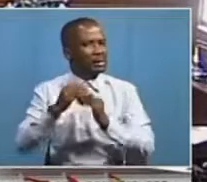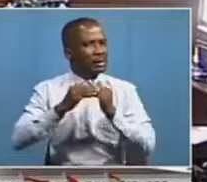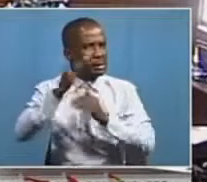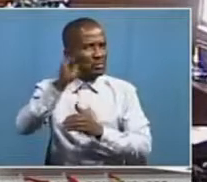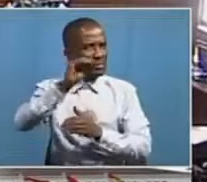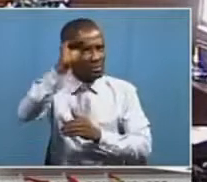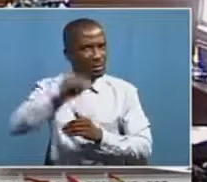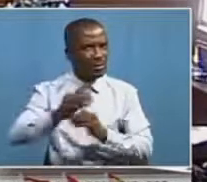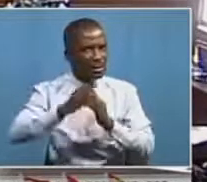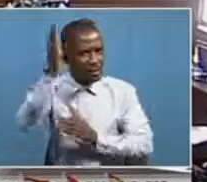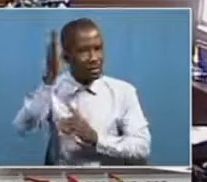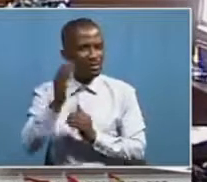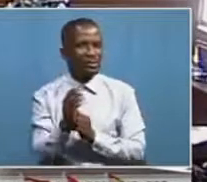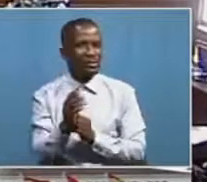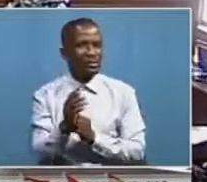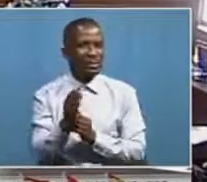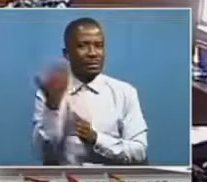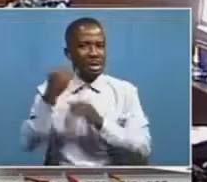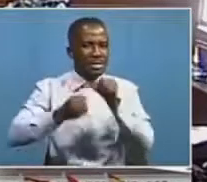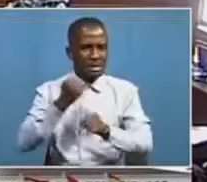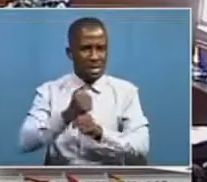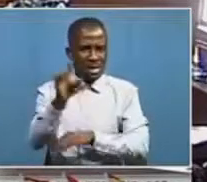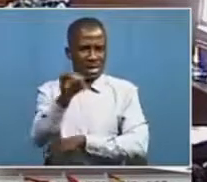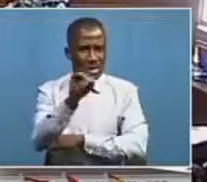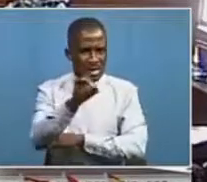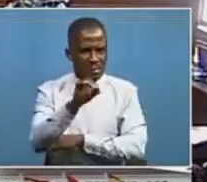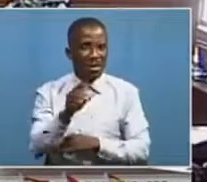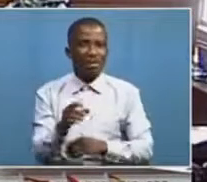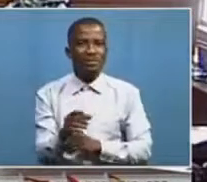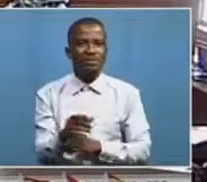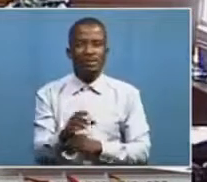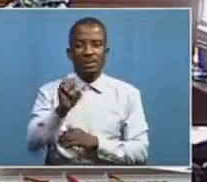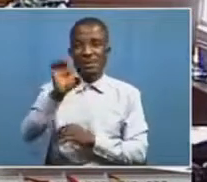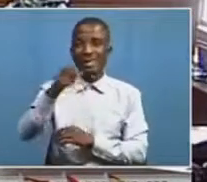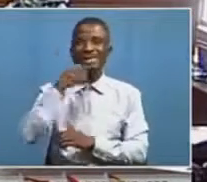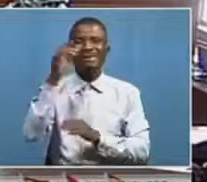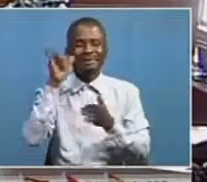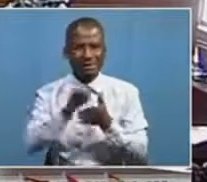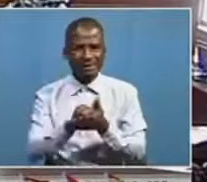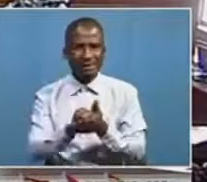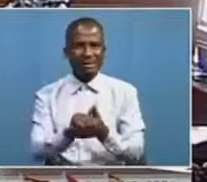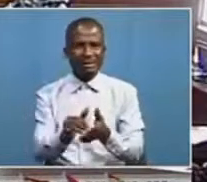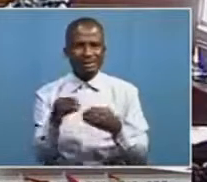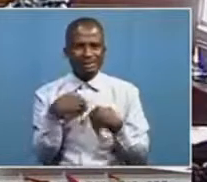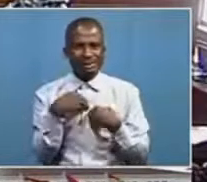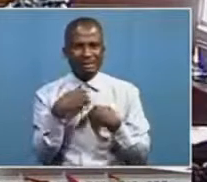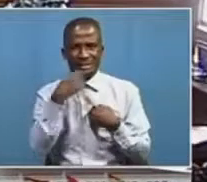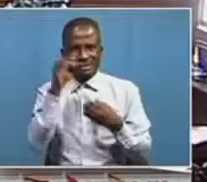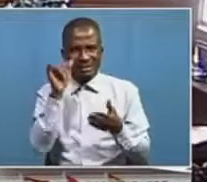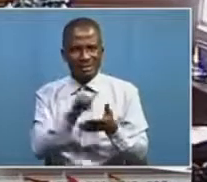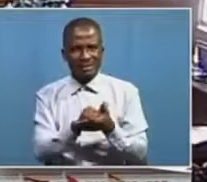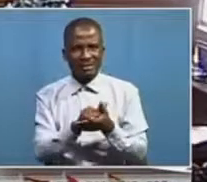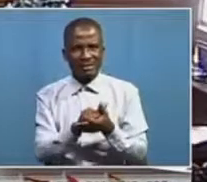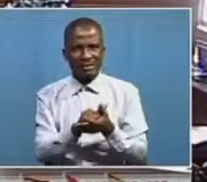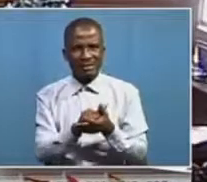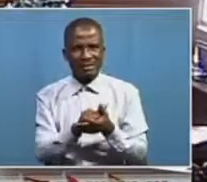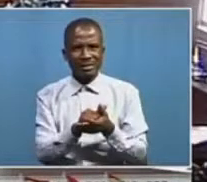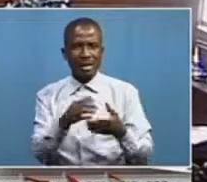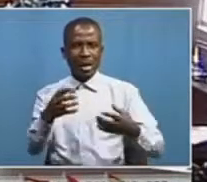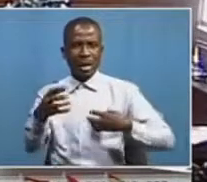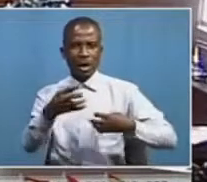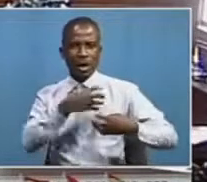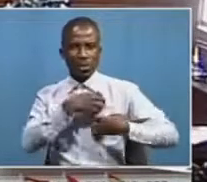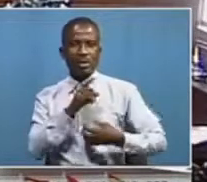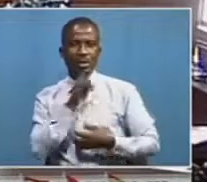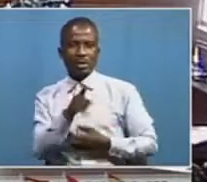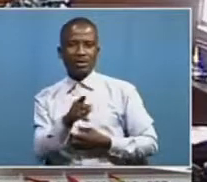on 7 December 2020. The first respondent admitted the petitioner's contention that